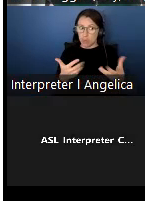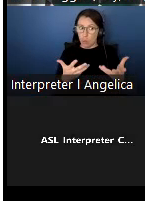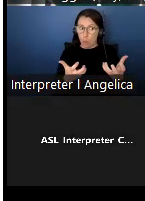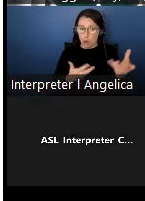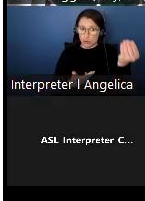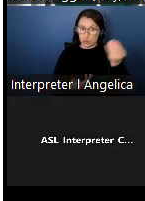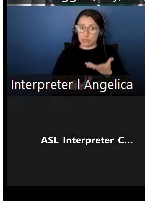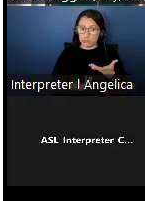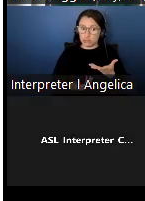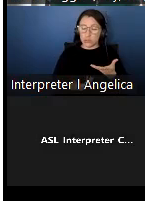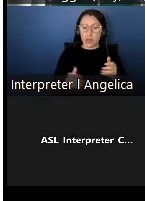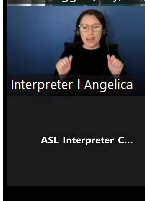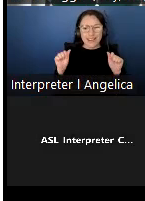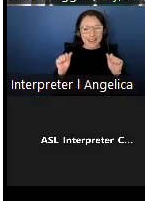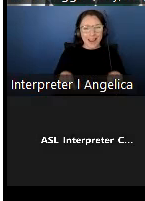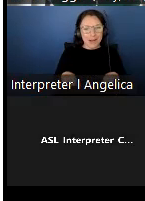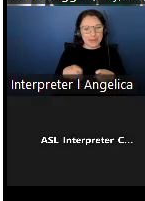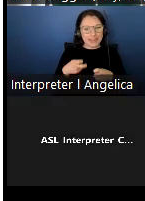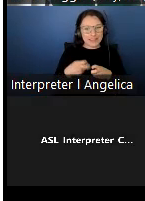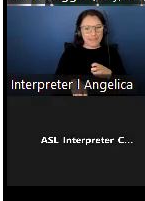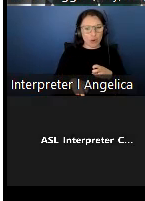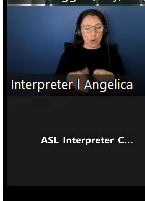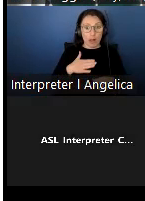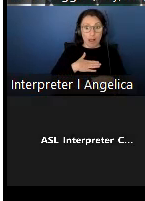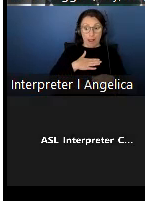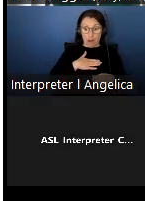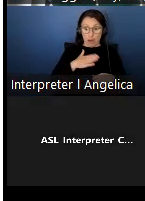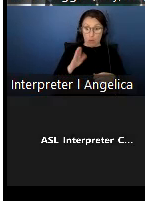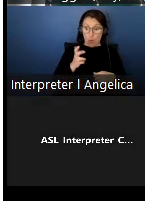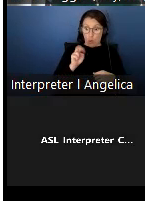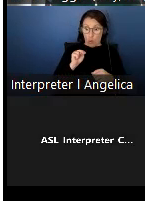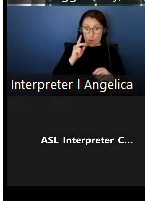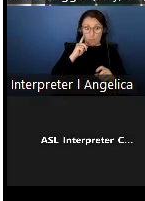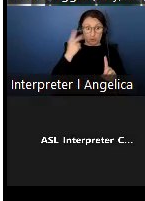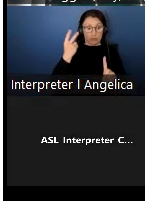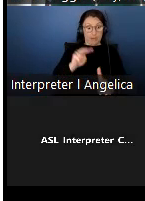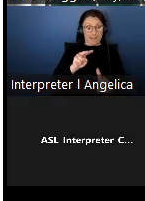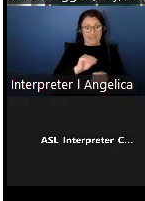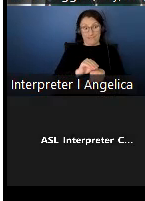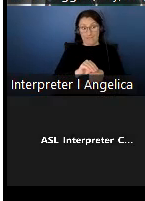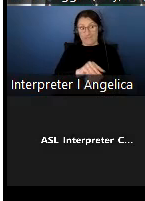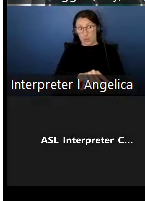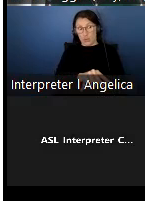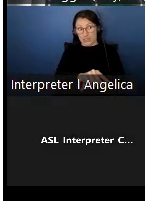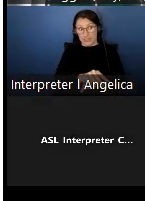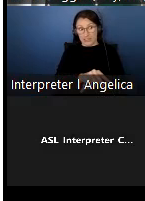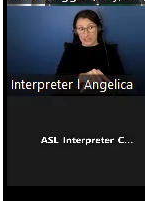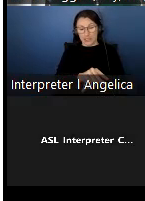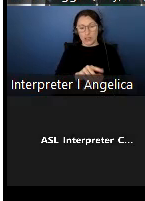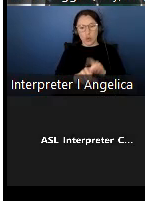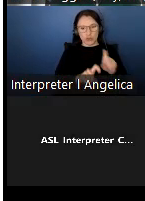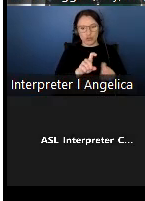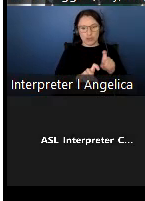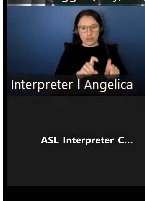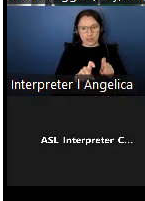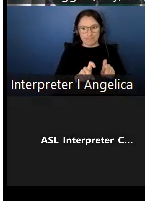can be difficult to not let our own perspective of what needs to be addressed here influence the questions that we're asking. But just